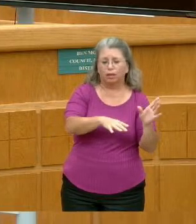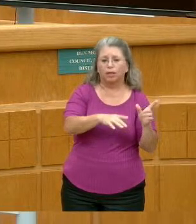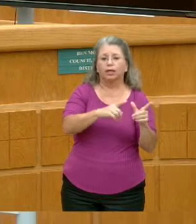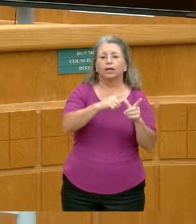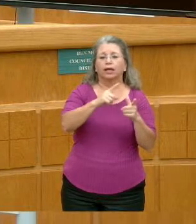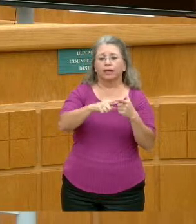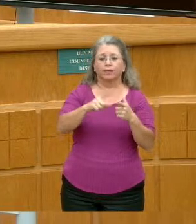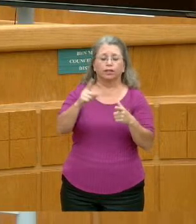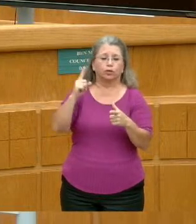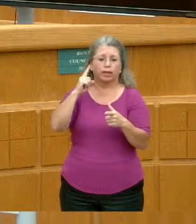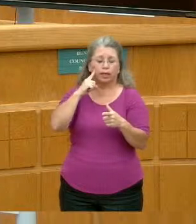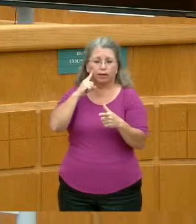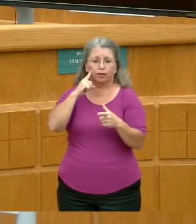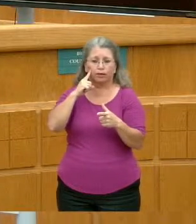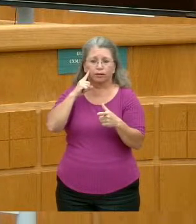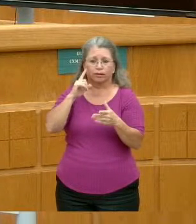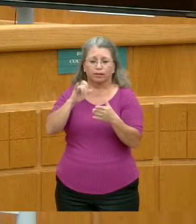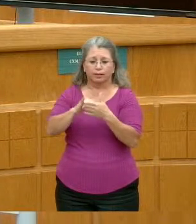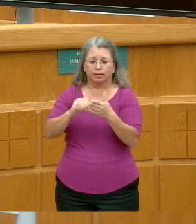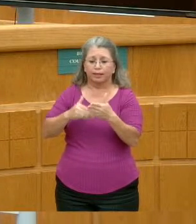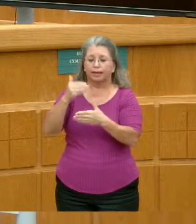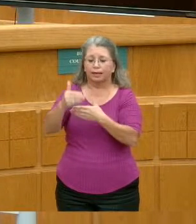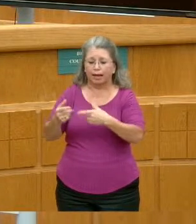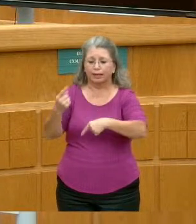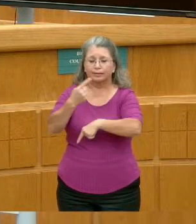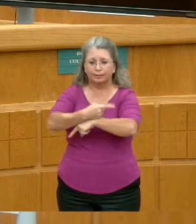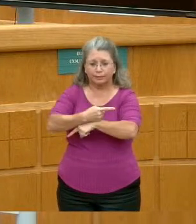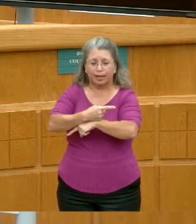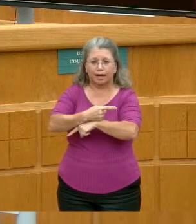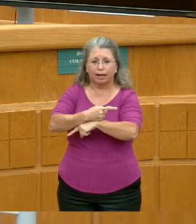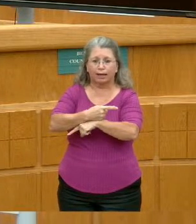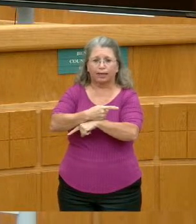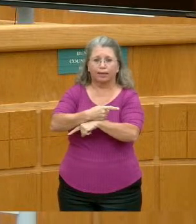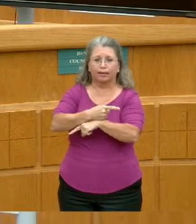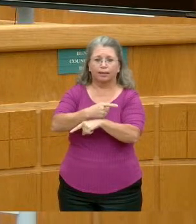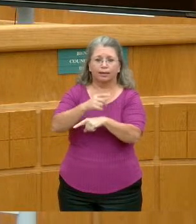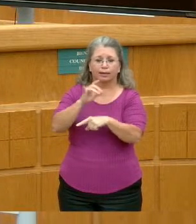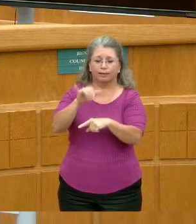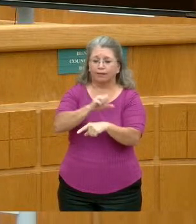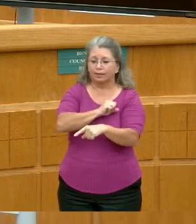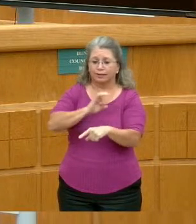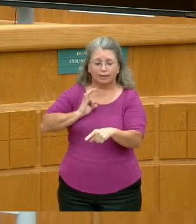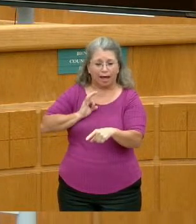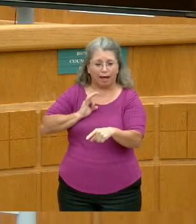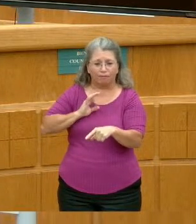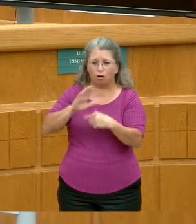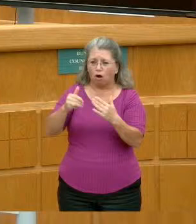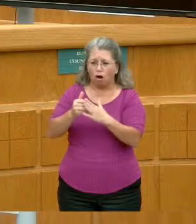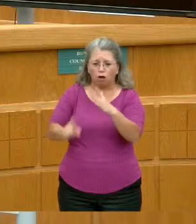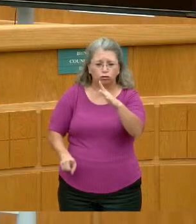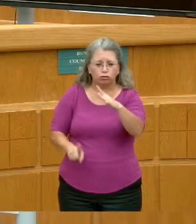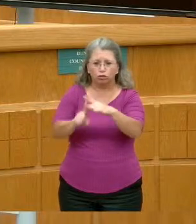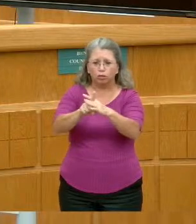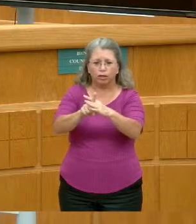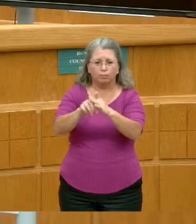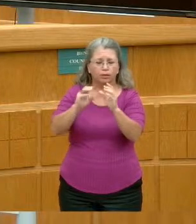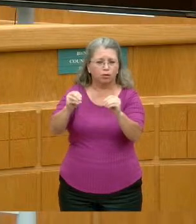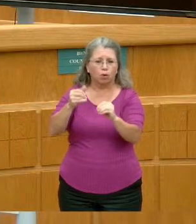the same day that you're starting has 0 call-outs, that is the definition of